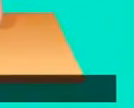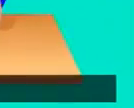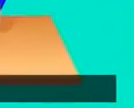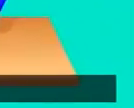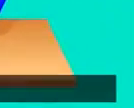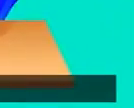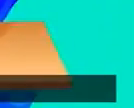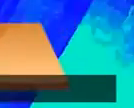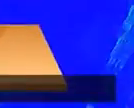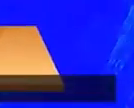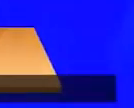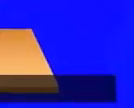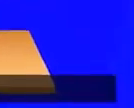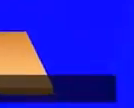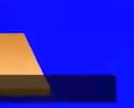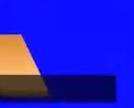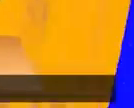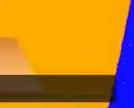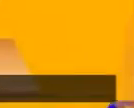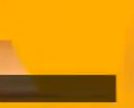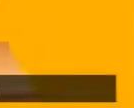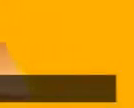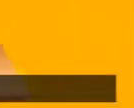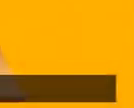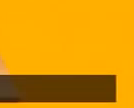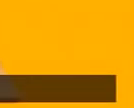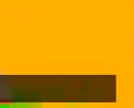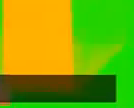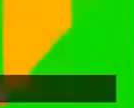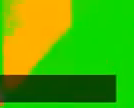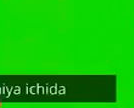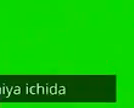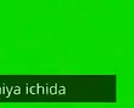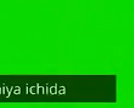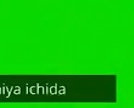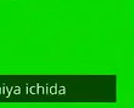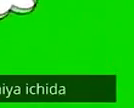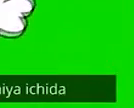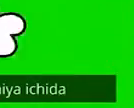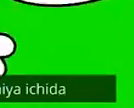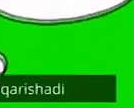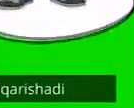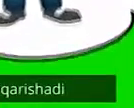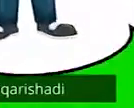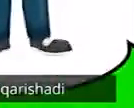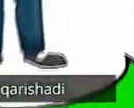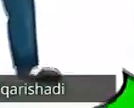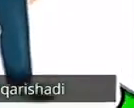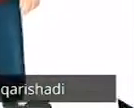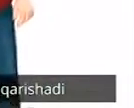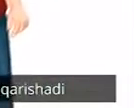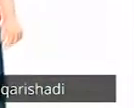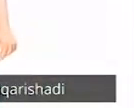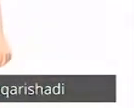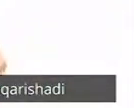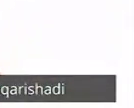automatically. Build relationships starts with thoughtful communication. People judge you and draw initial conclusions about who you are within